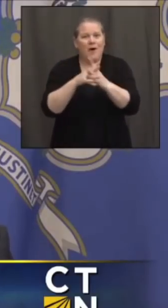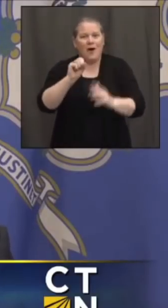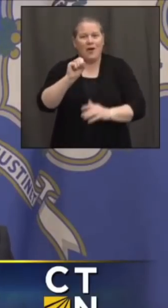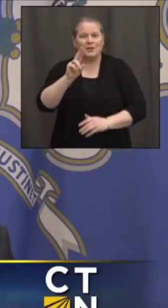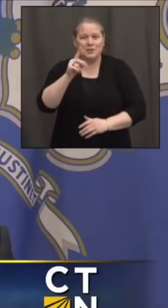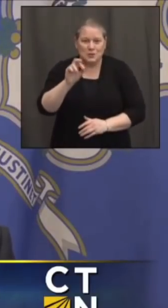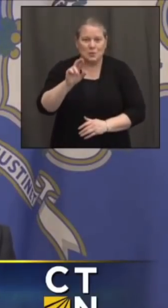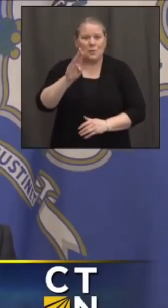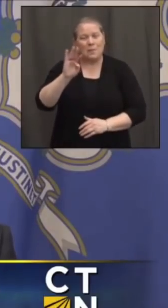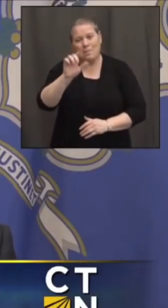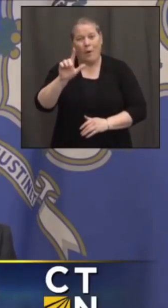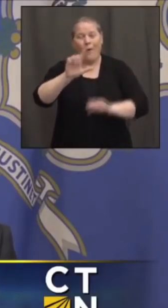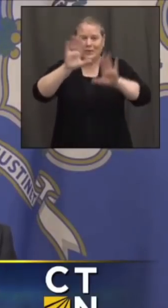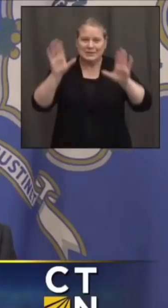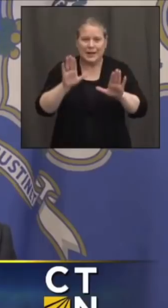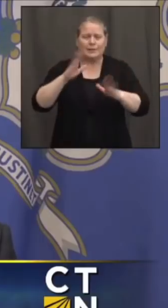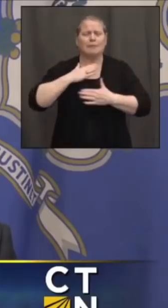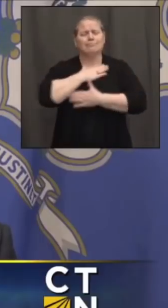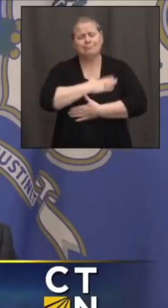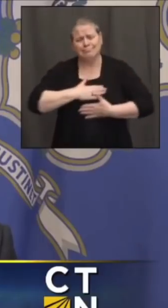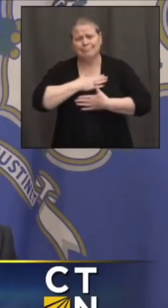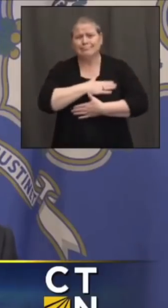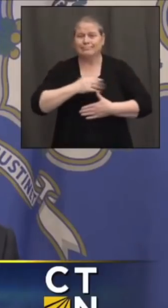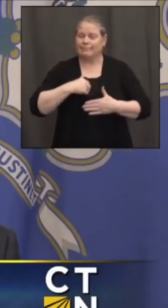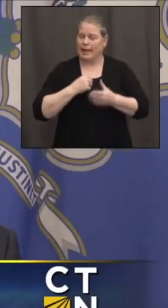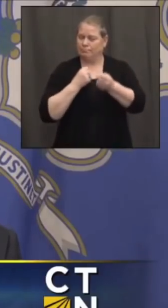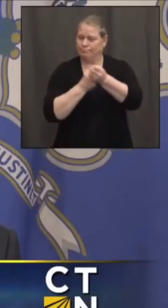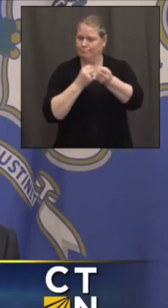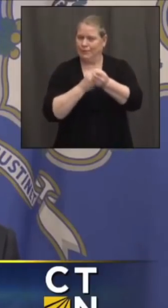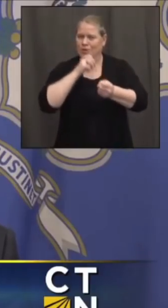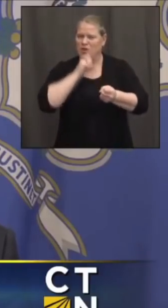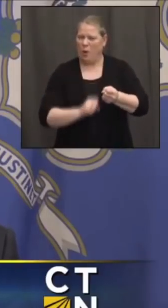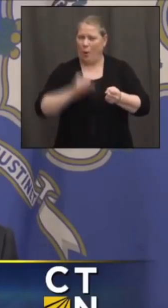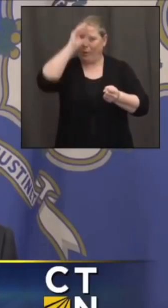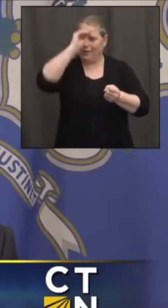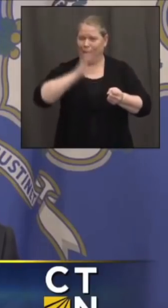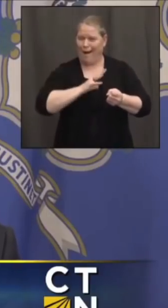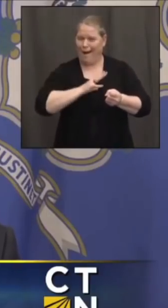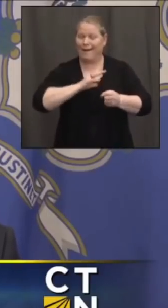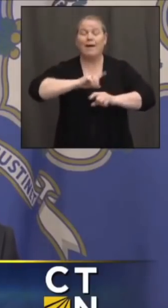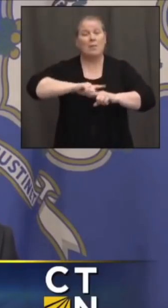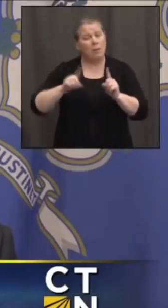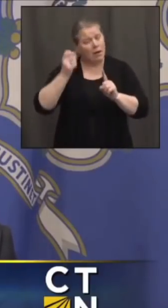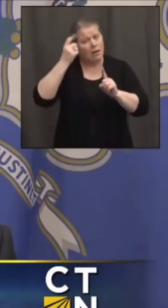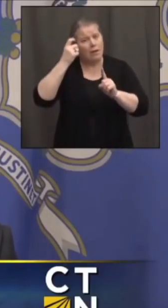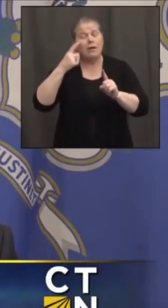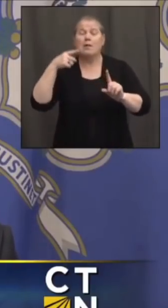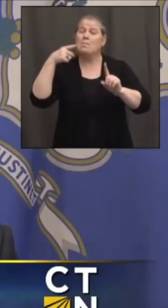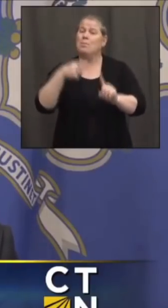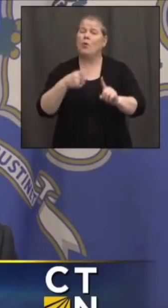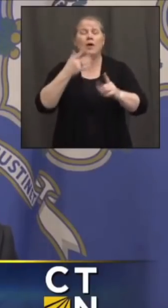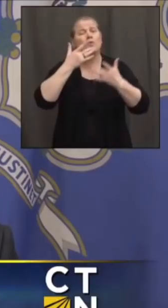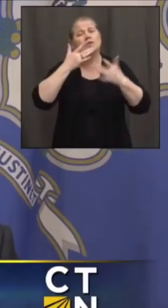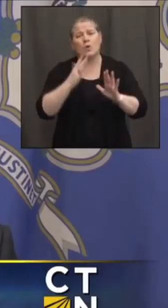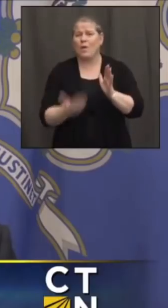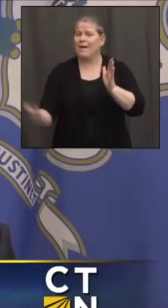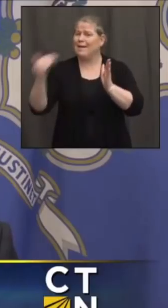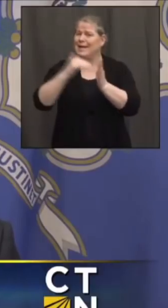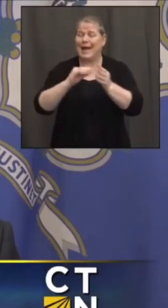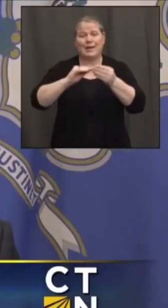sure it's also an event that we handle cautiously and make sure it doesn't create a spike up. The trend lines are so positive right